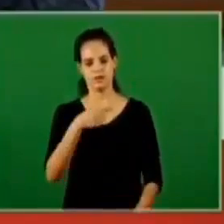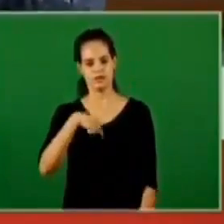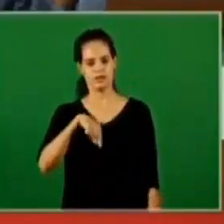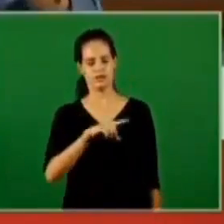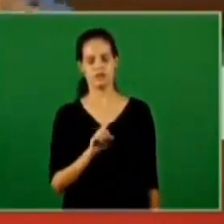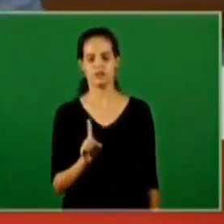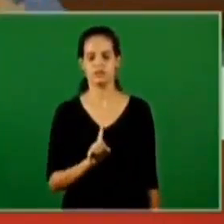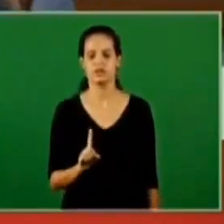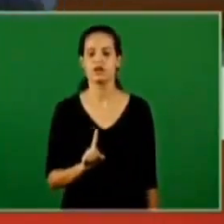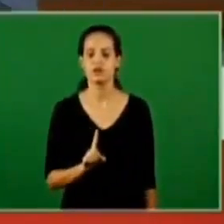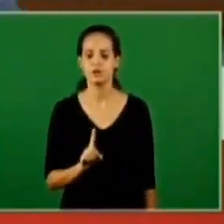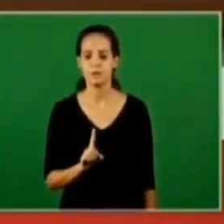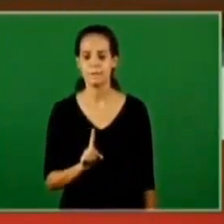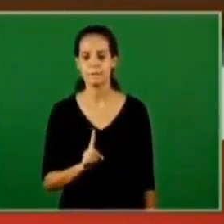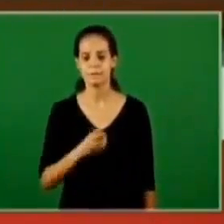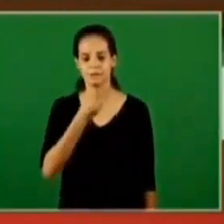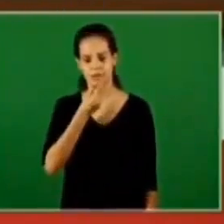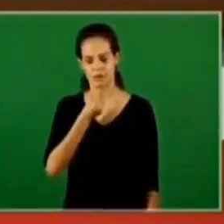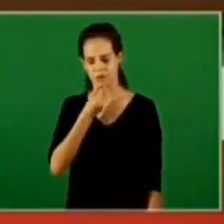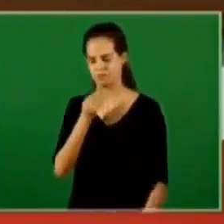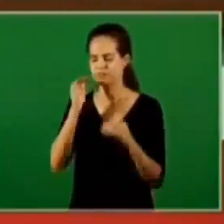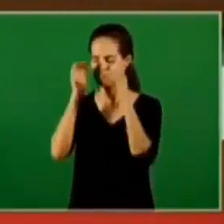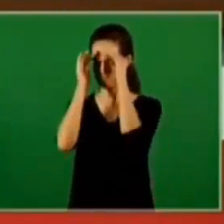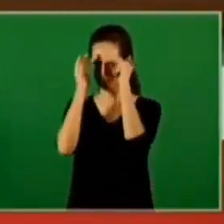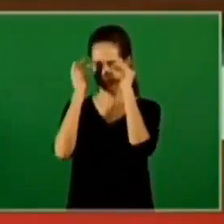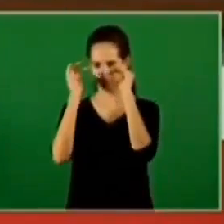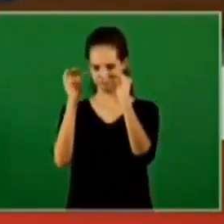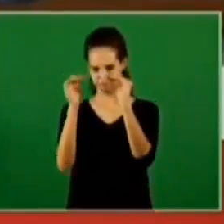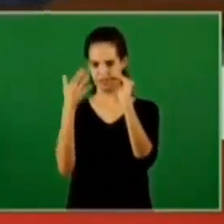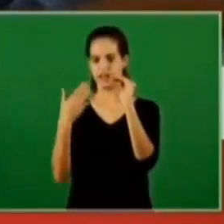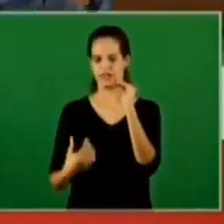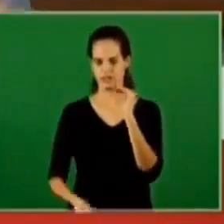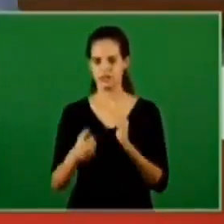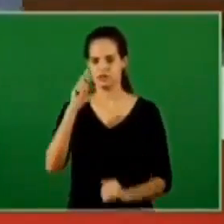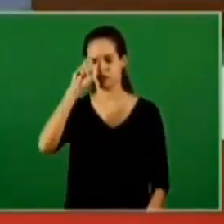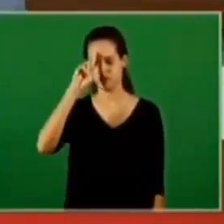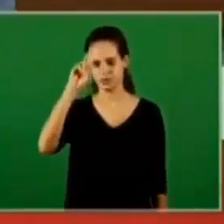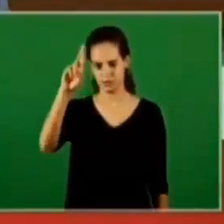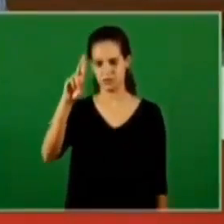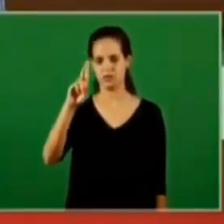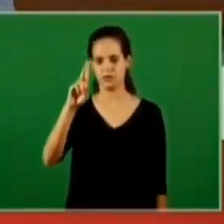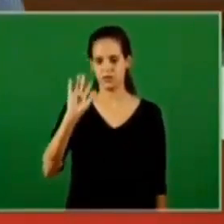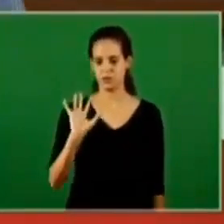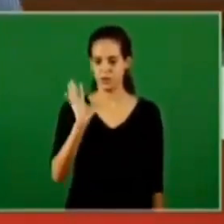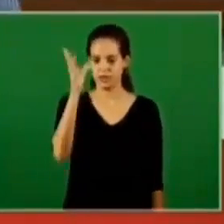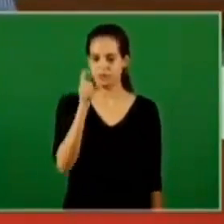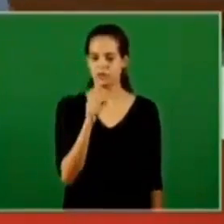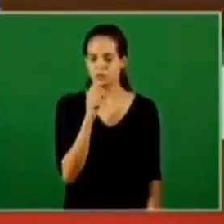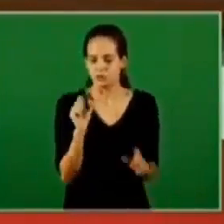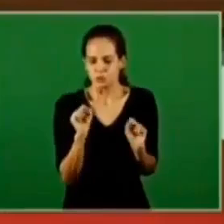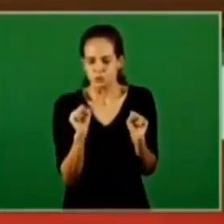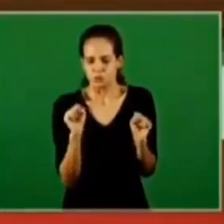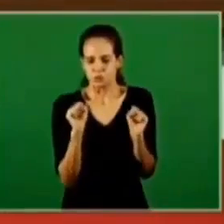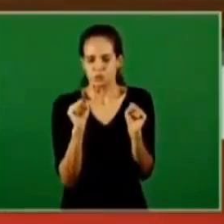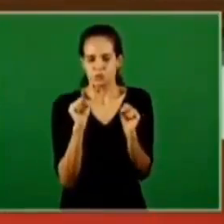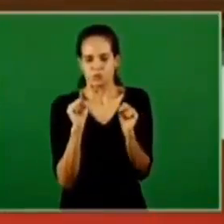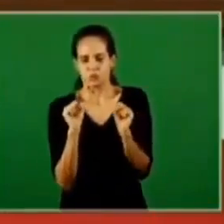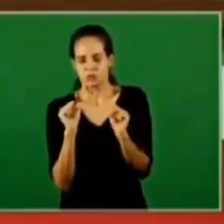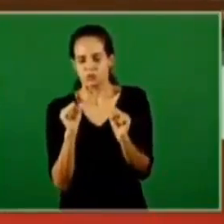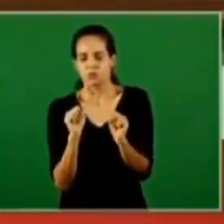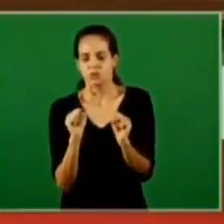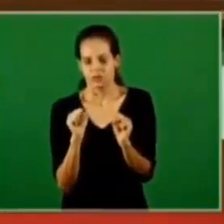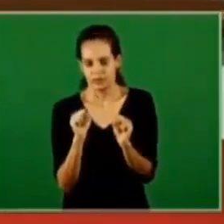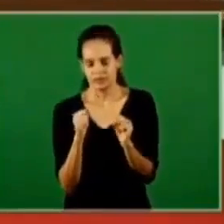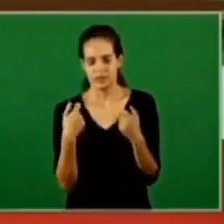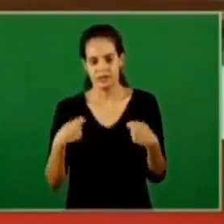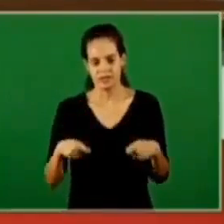they stopped doing it. They were obedient, and immediately they did. In a cold weather, because the colder forces you to